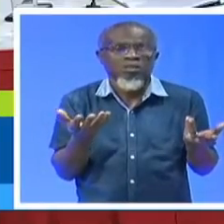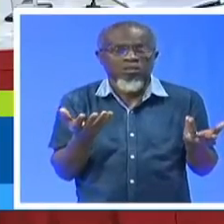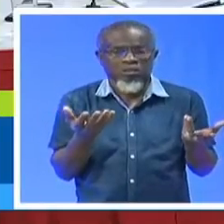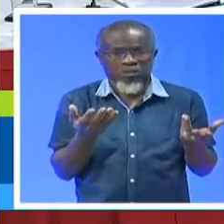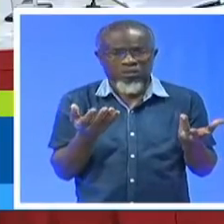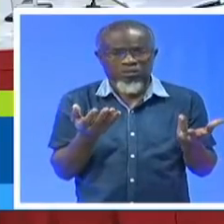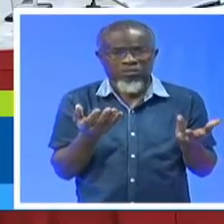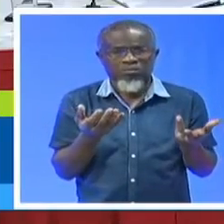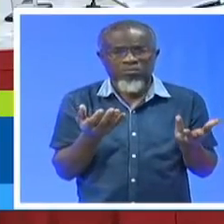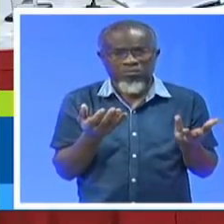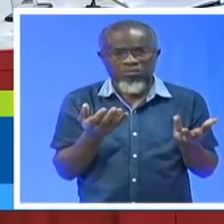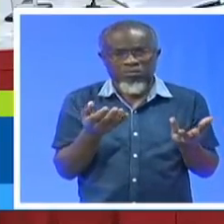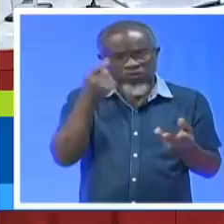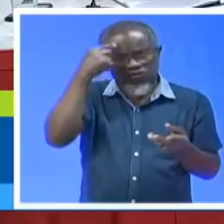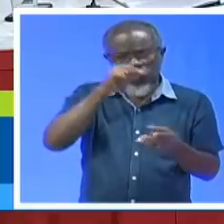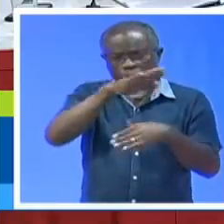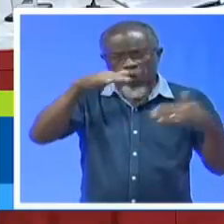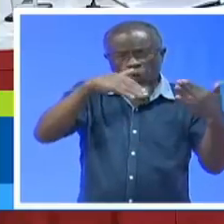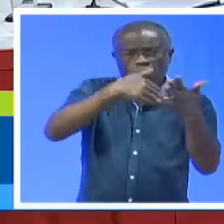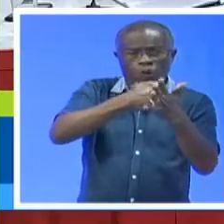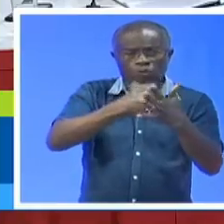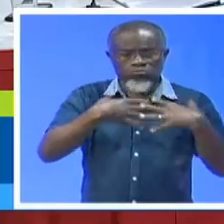all healthcare workers